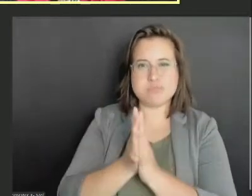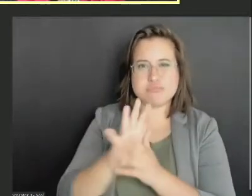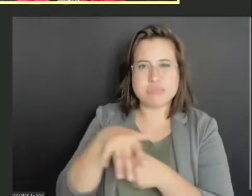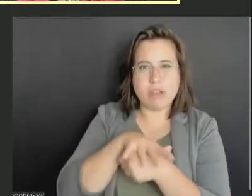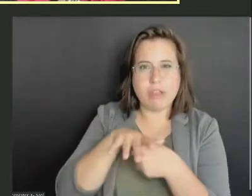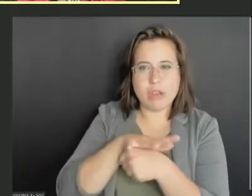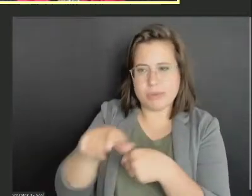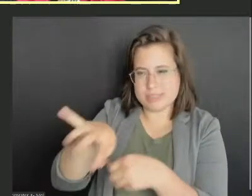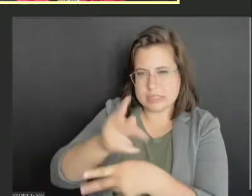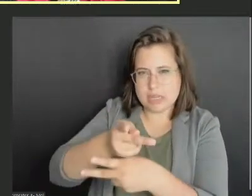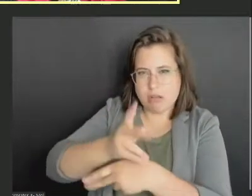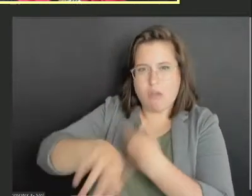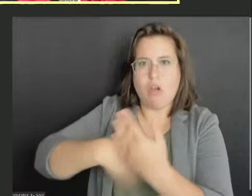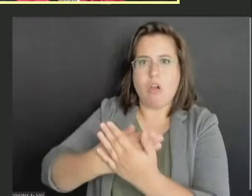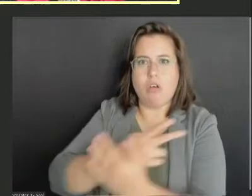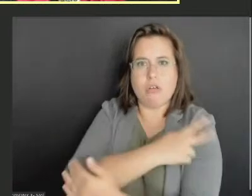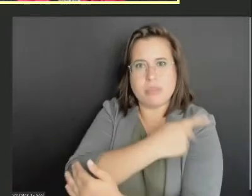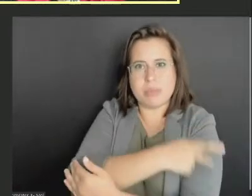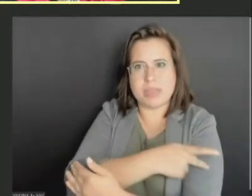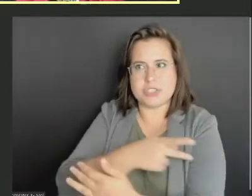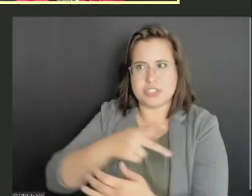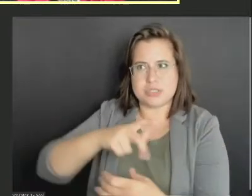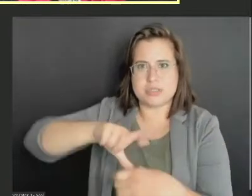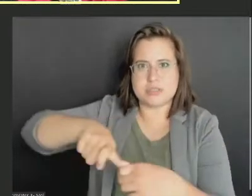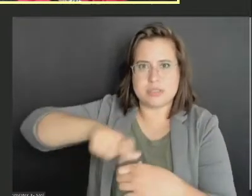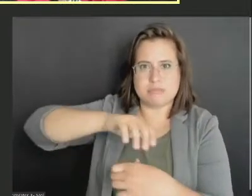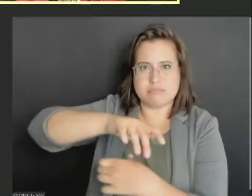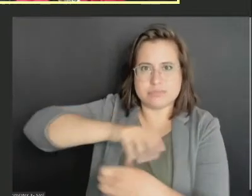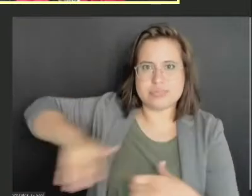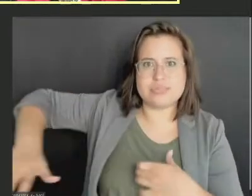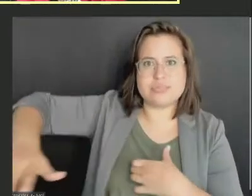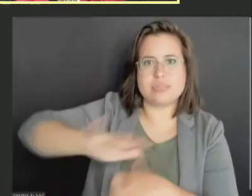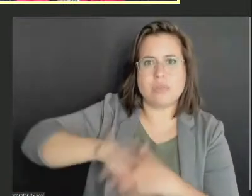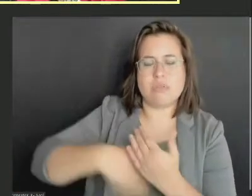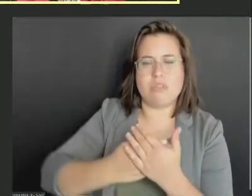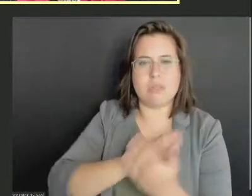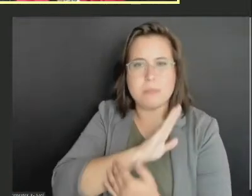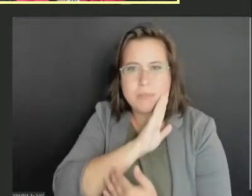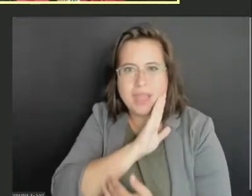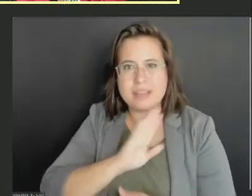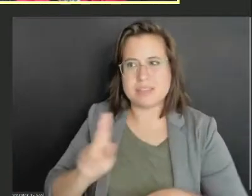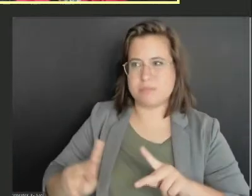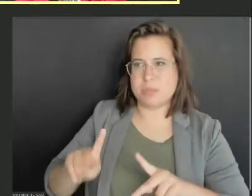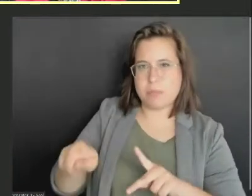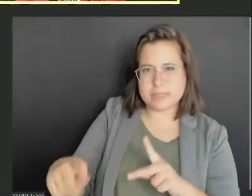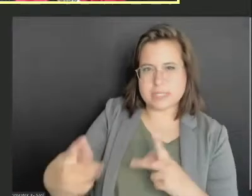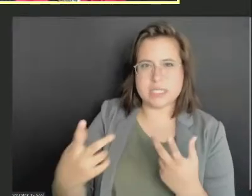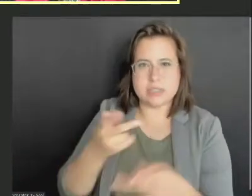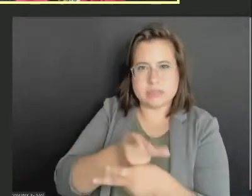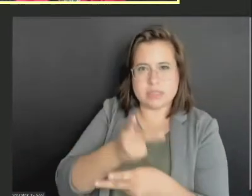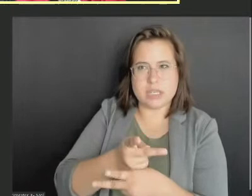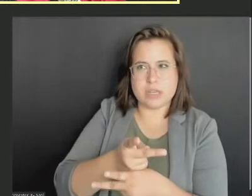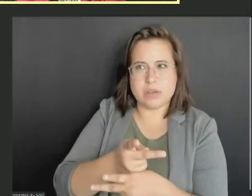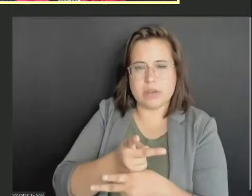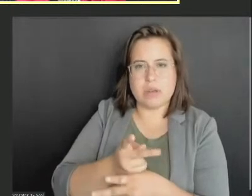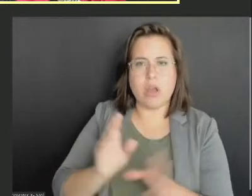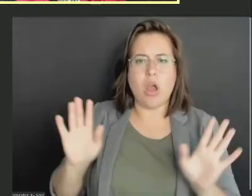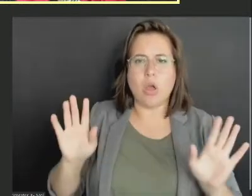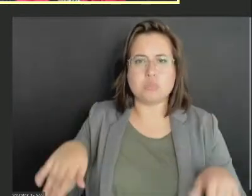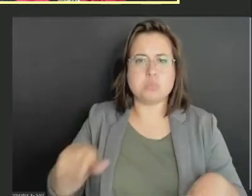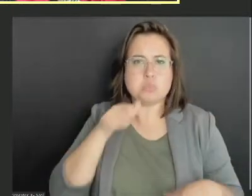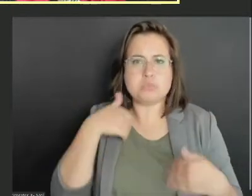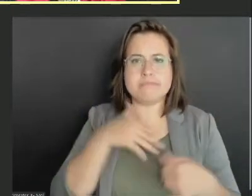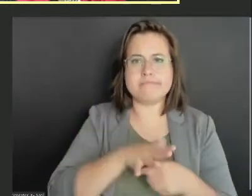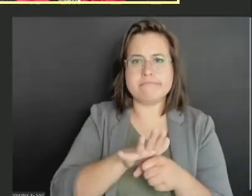the patients that are all the beds that are needed and the care that the patients need. We don't have enough resources throughout